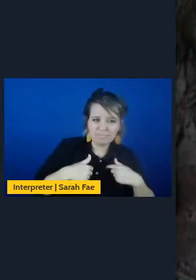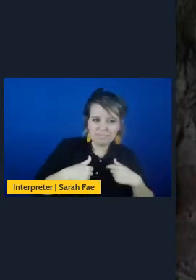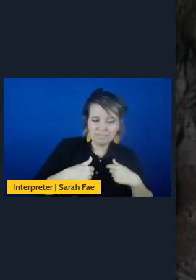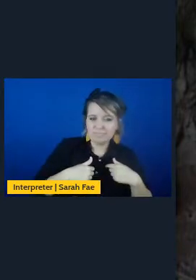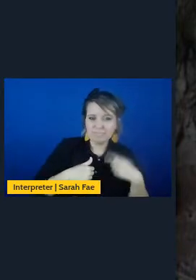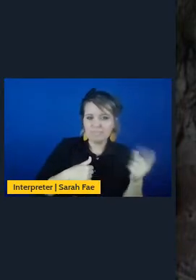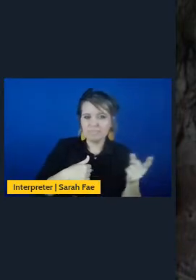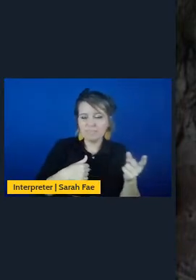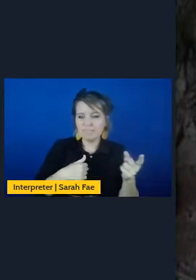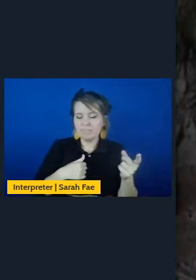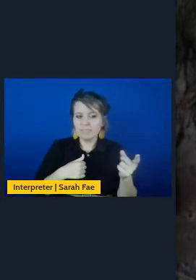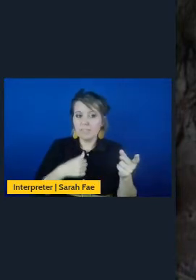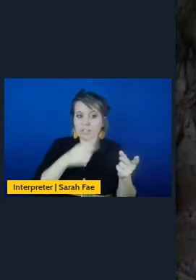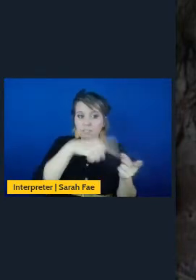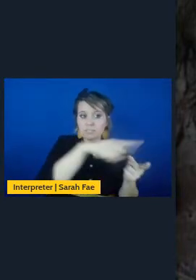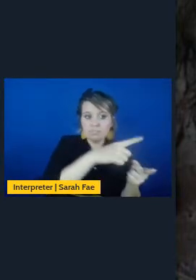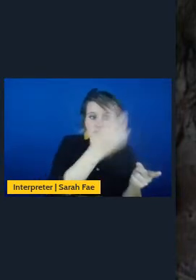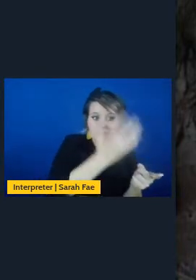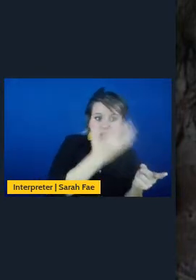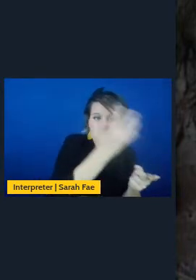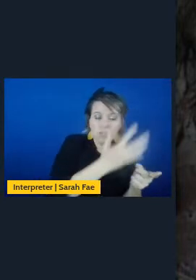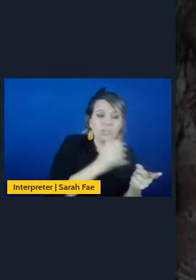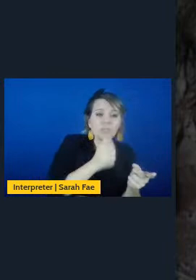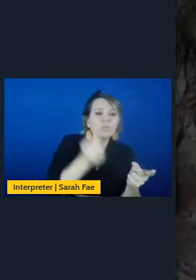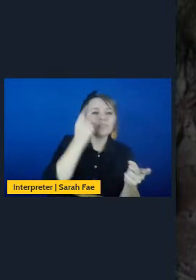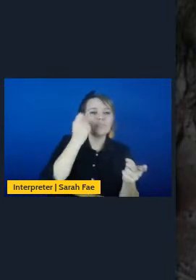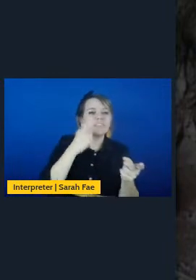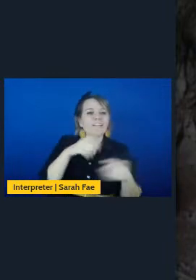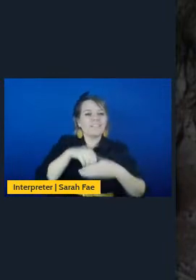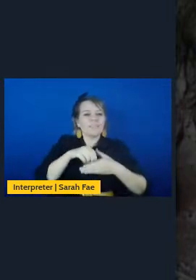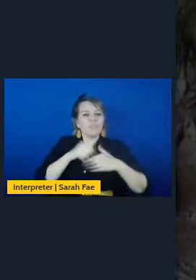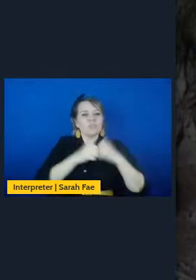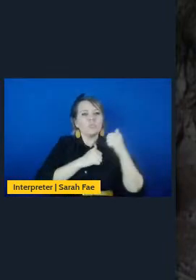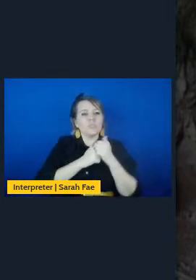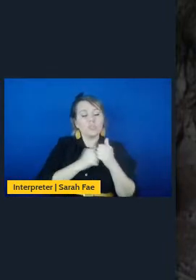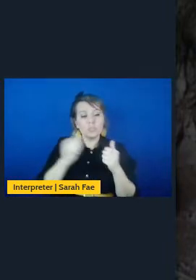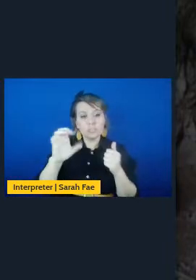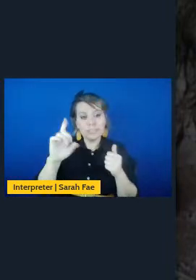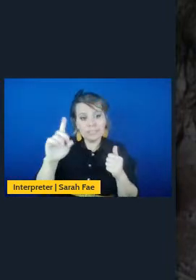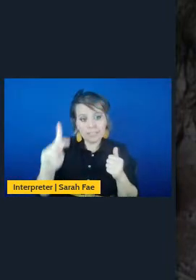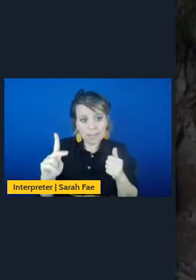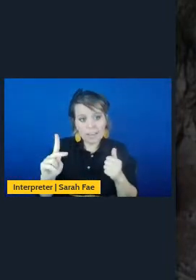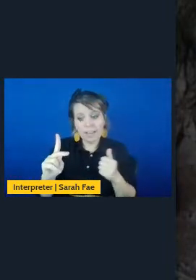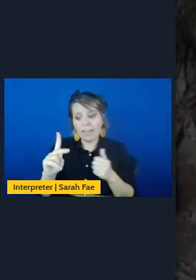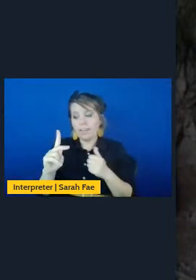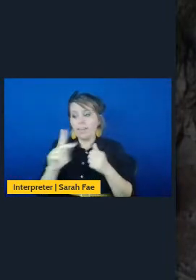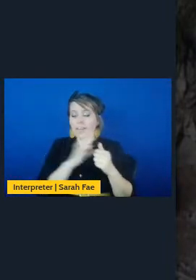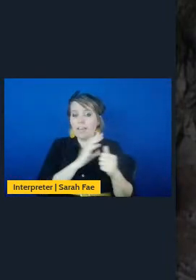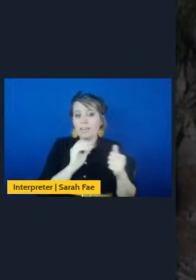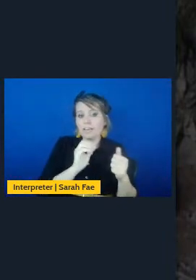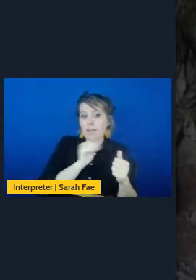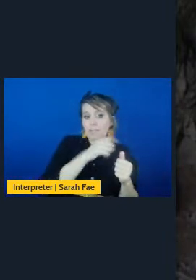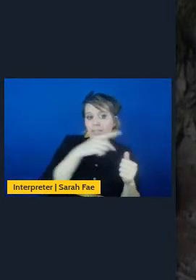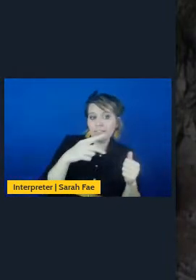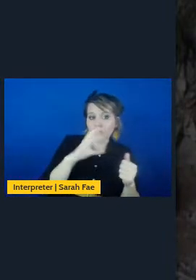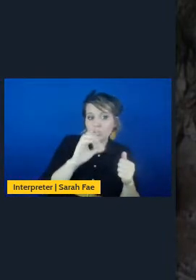of the infrastructure pieces of this. The fact that the CDK infrastructure and the application code share a Git repo is a bit of an anti-pattern to me,